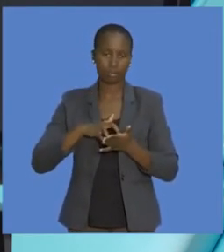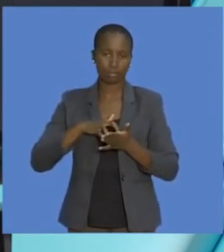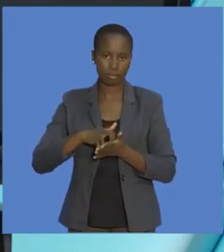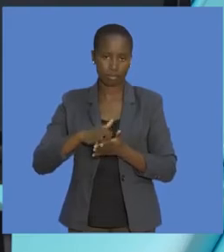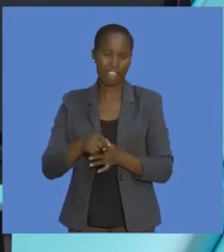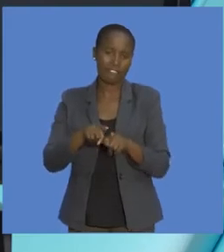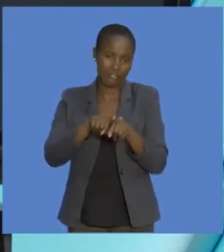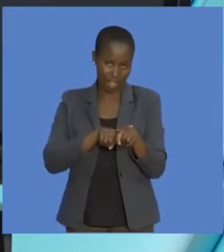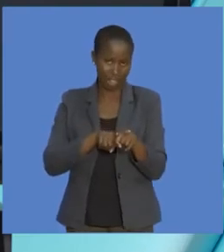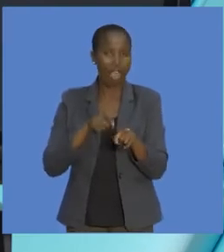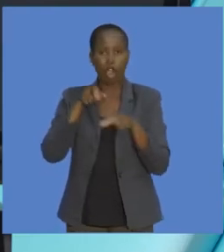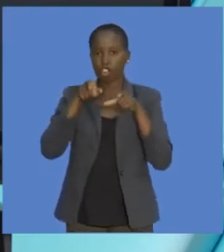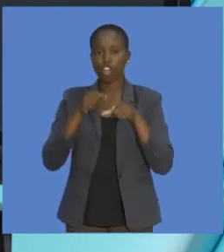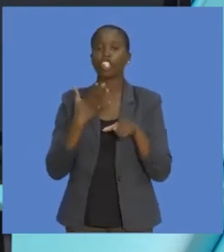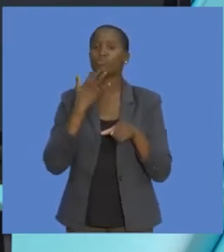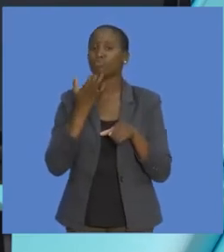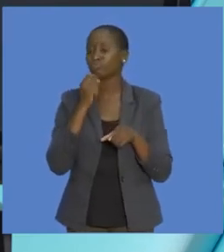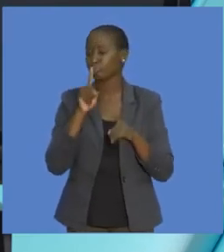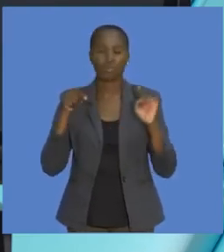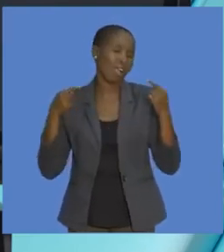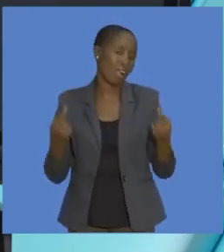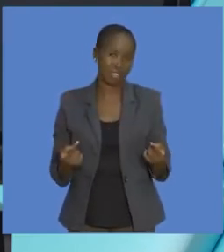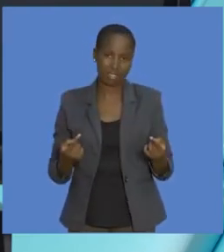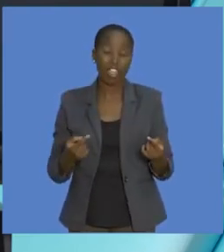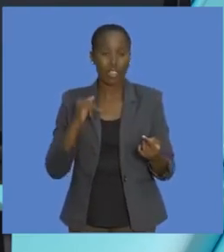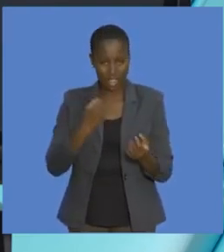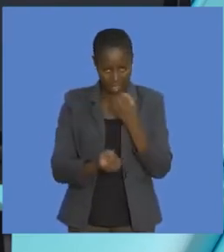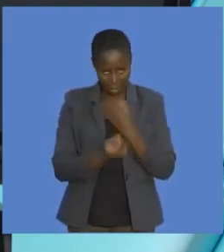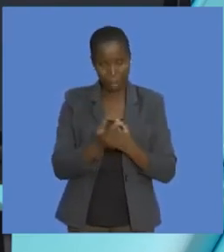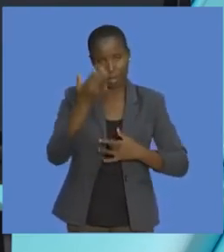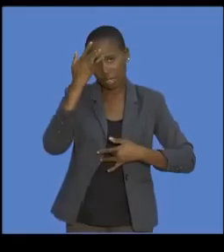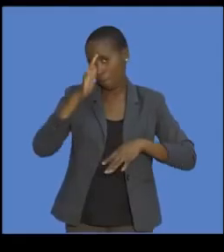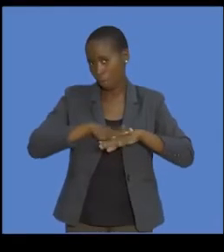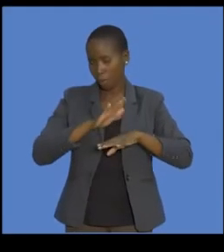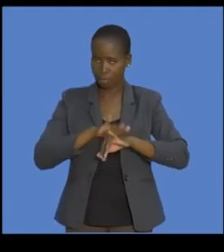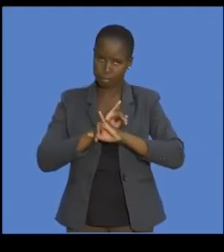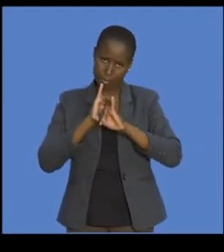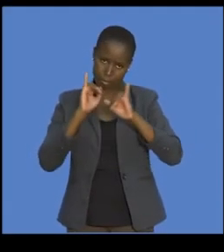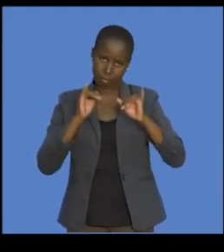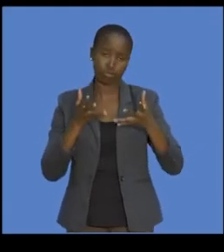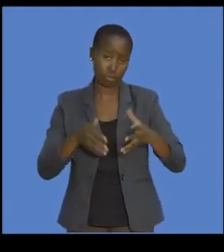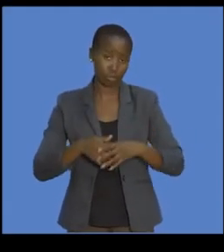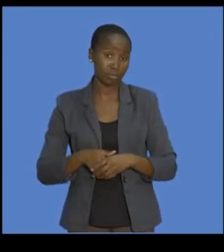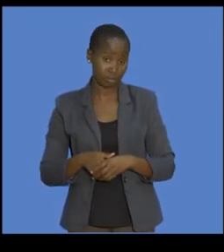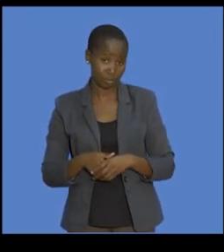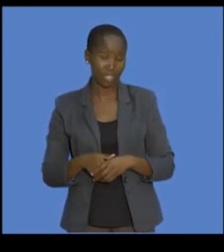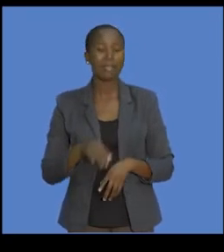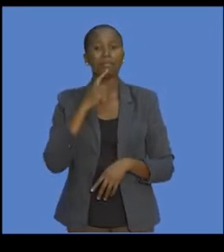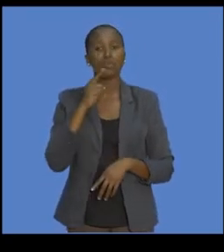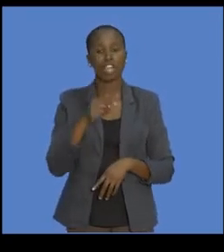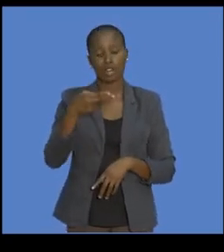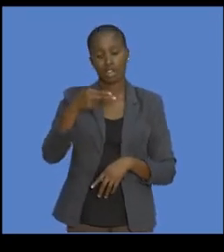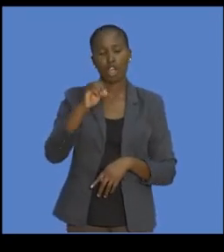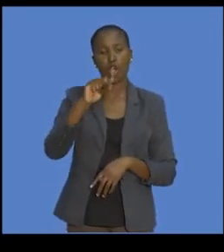levels. And that comes in with a whole lot of other complications. Okay, so that's essentially homeostasis failing and resulting